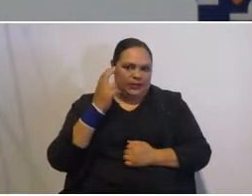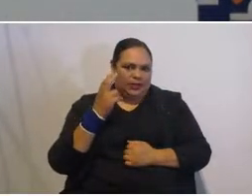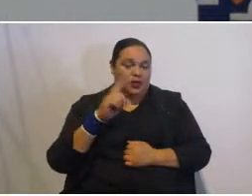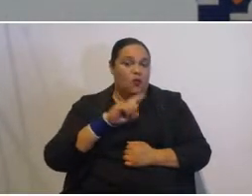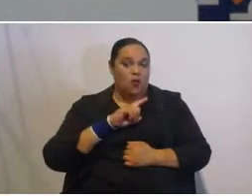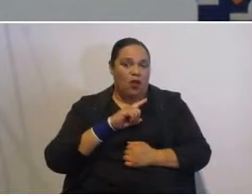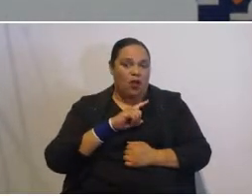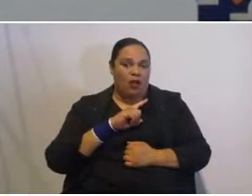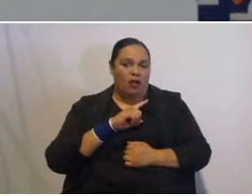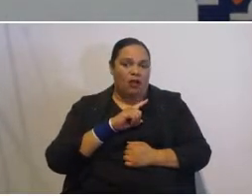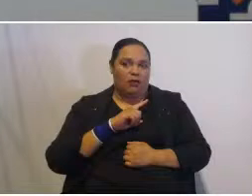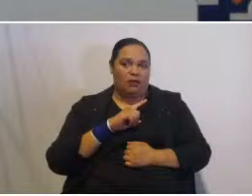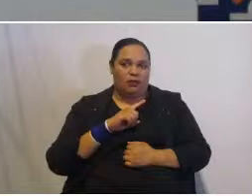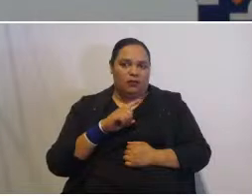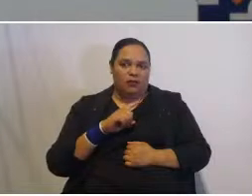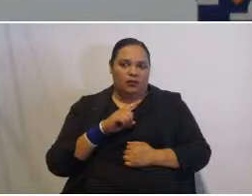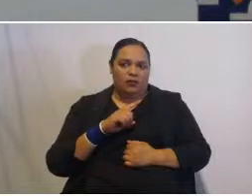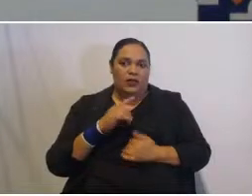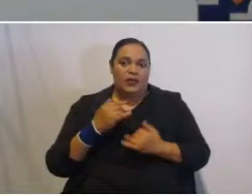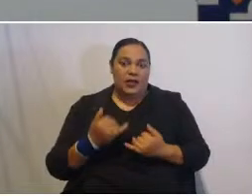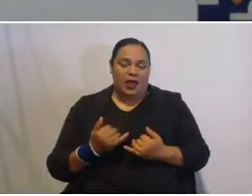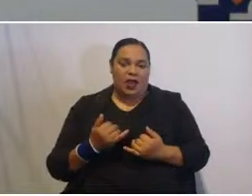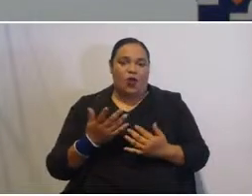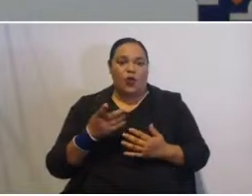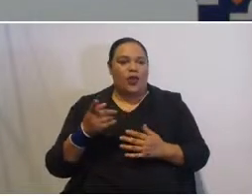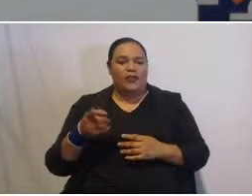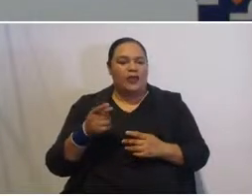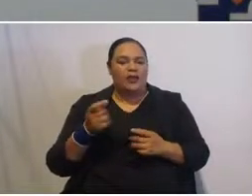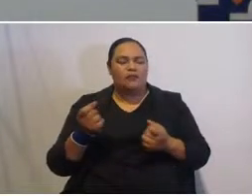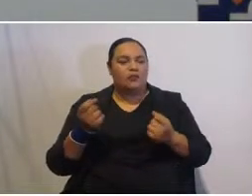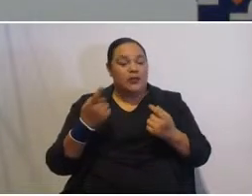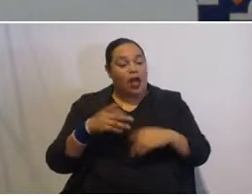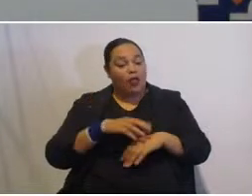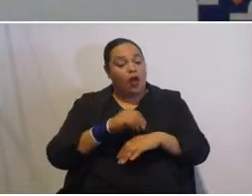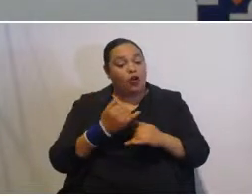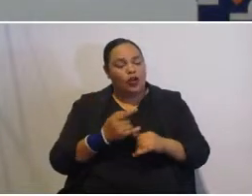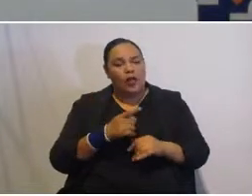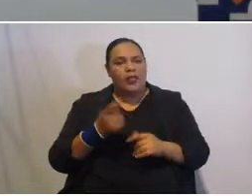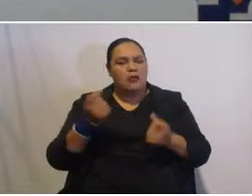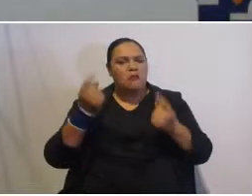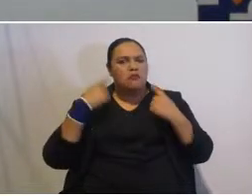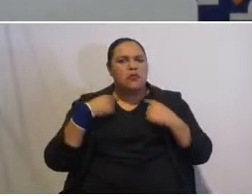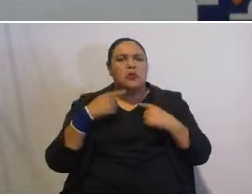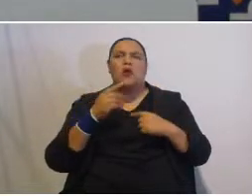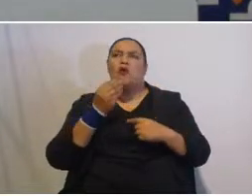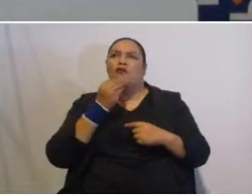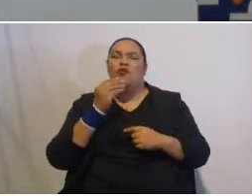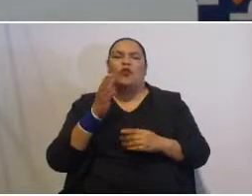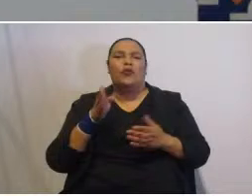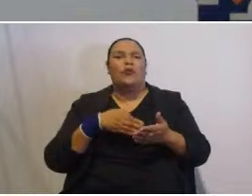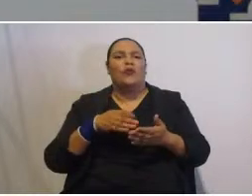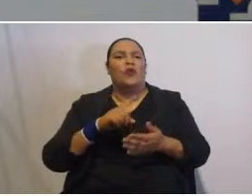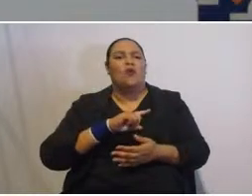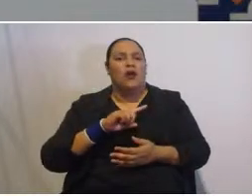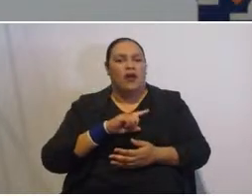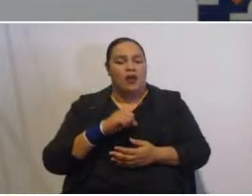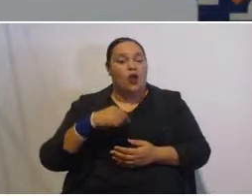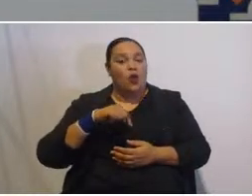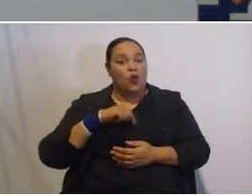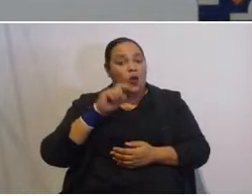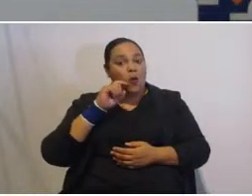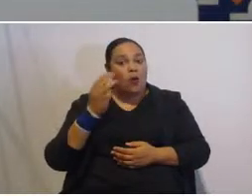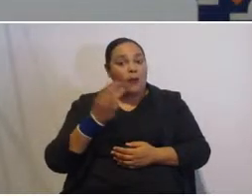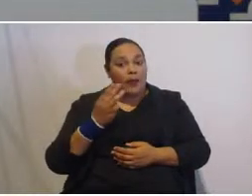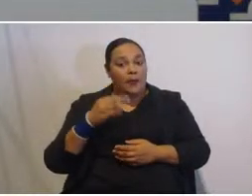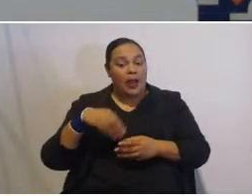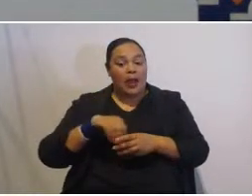Because they are in a dynamic stage whereby they can't understand there is no food. We as a senior citizen